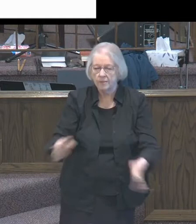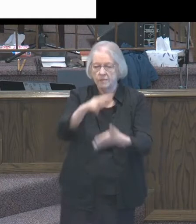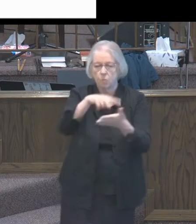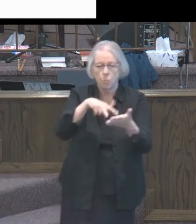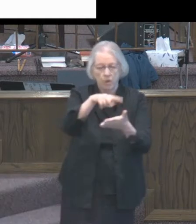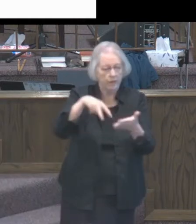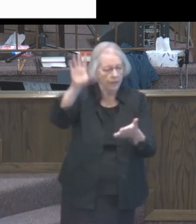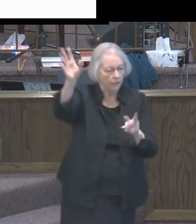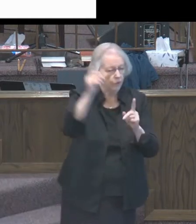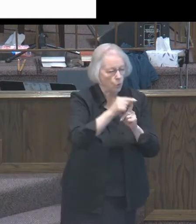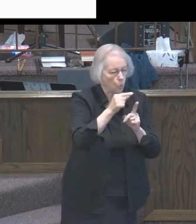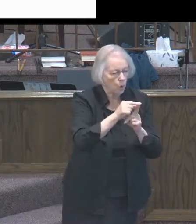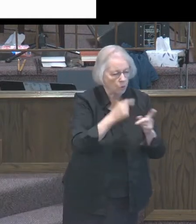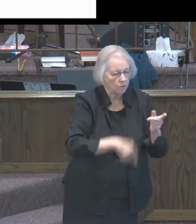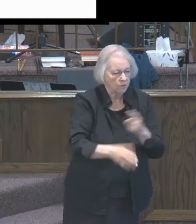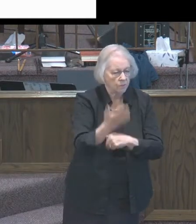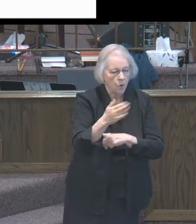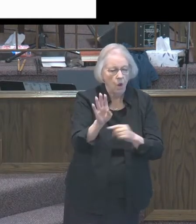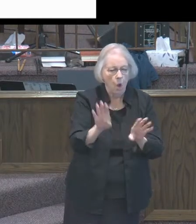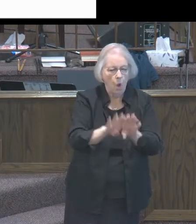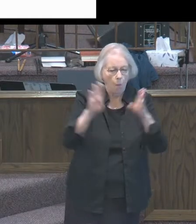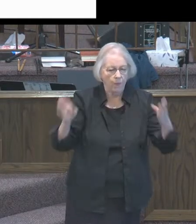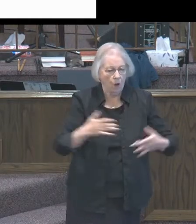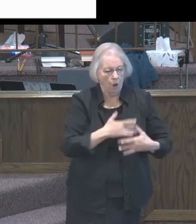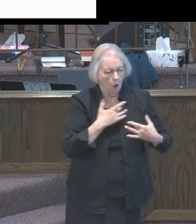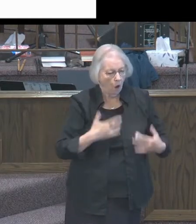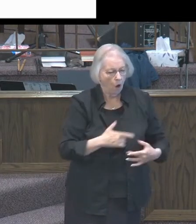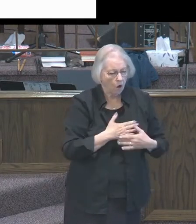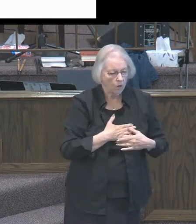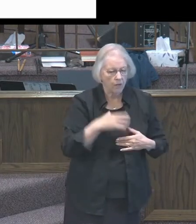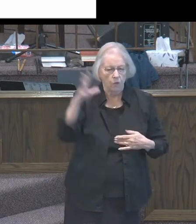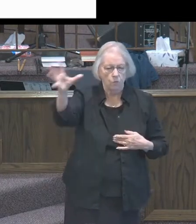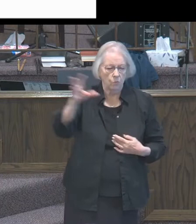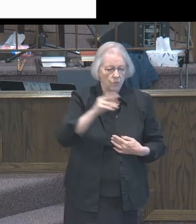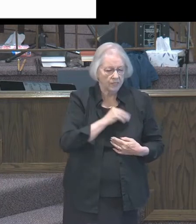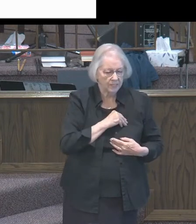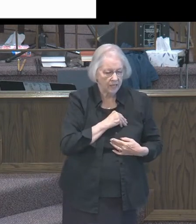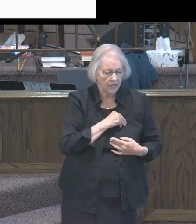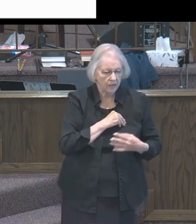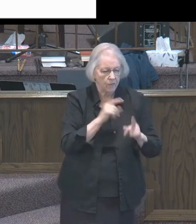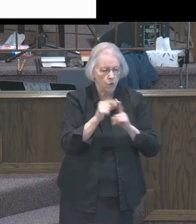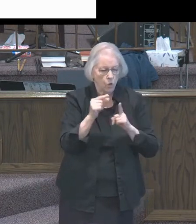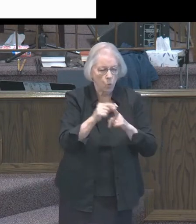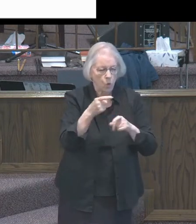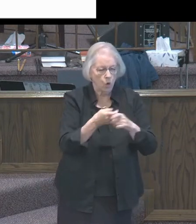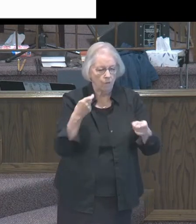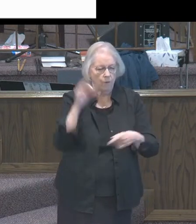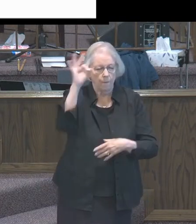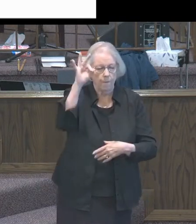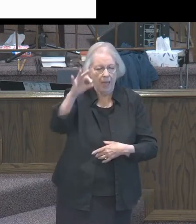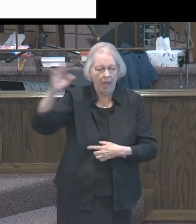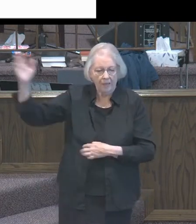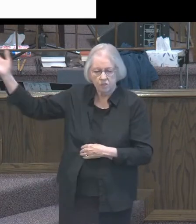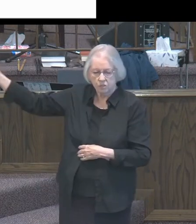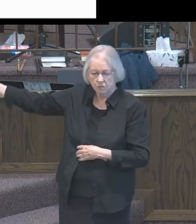God, that you would open our eyes and you would open our ears. But God, as we see clearly in this passage, that you would open